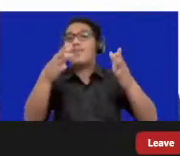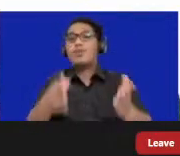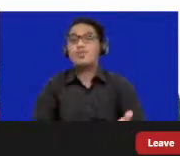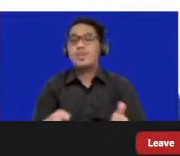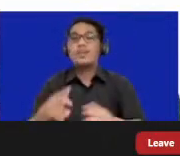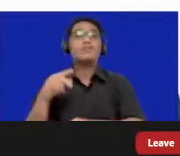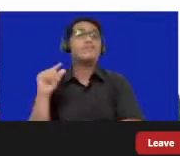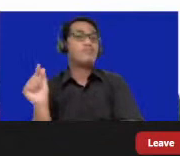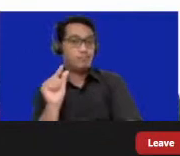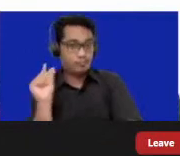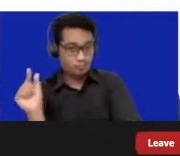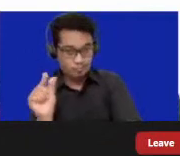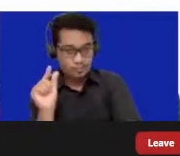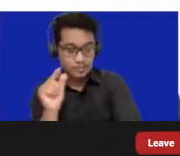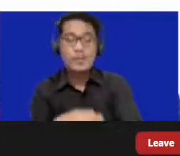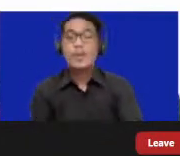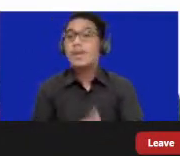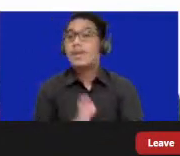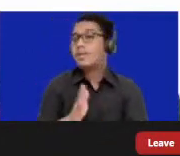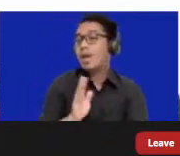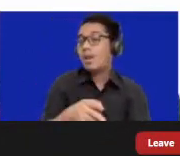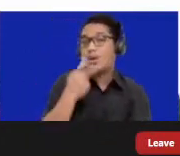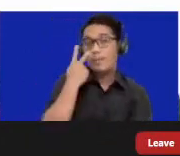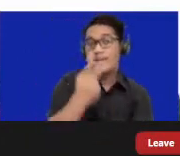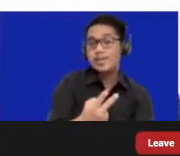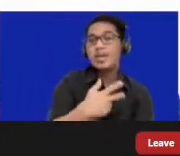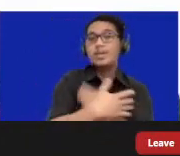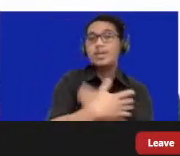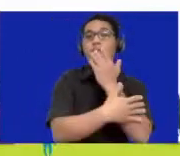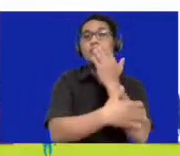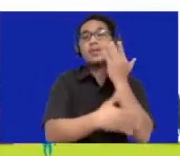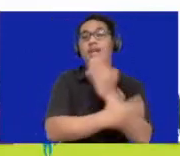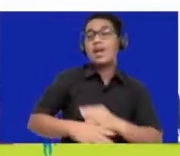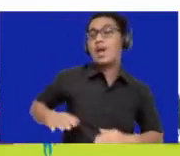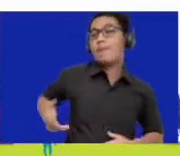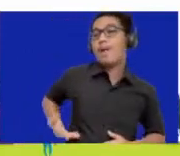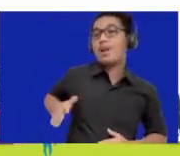the 50 years since its independence,